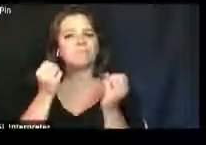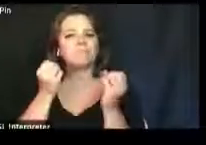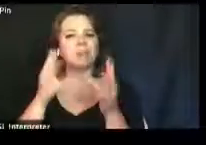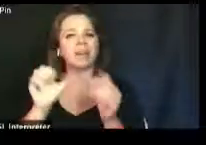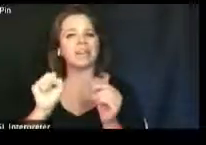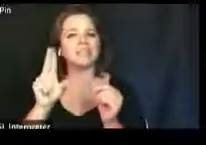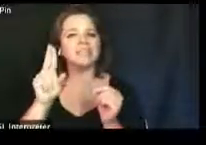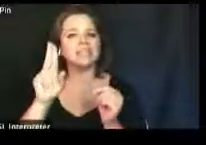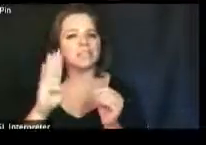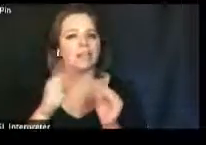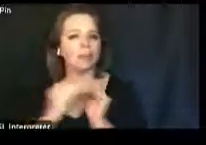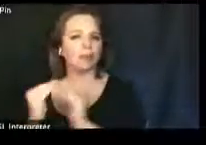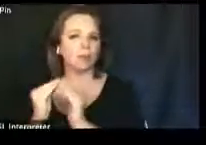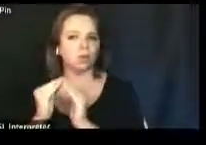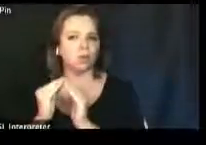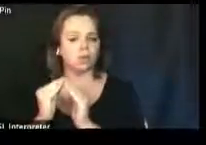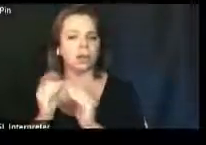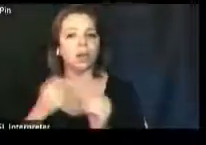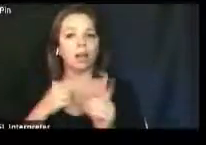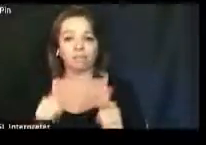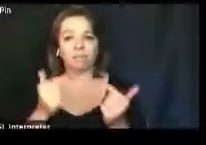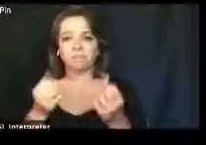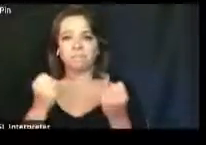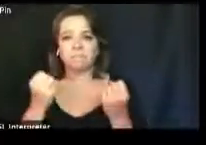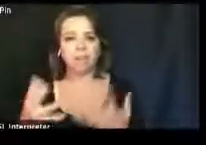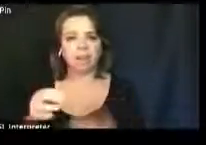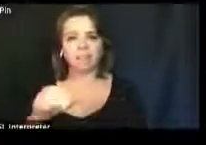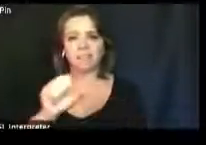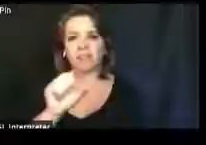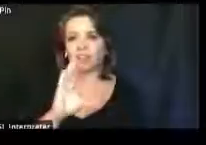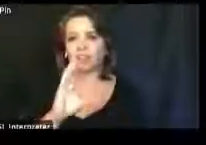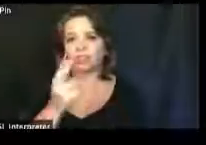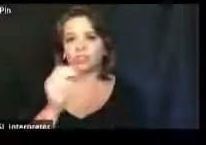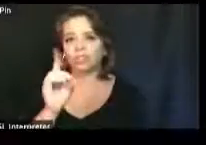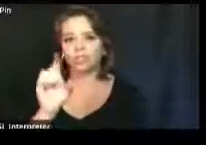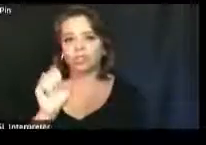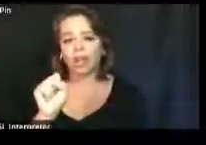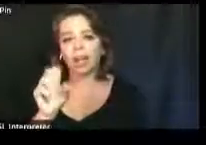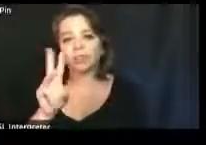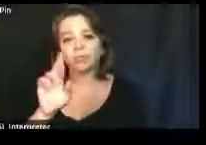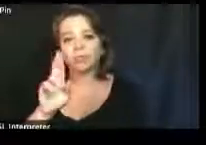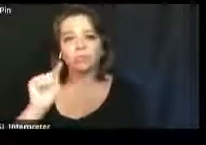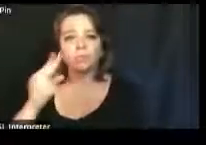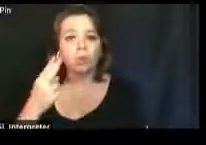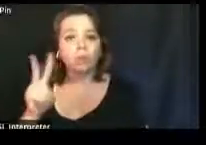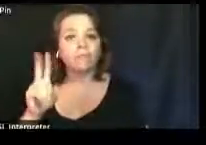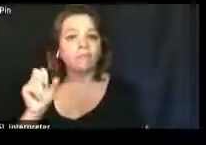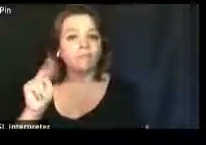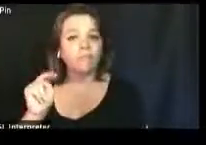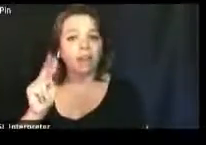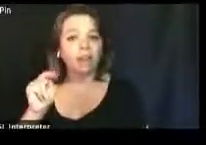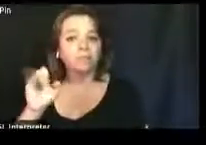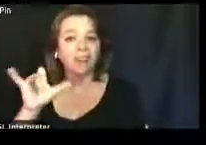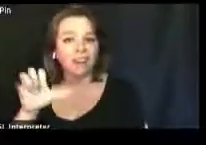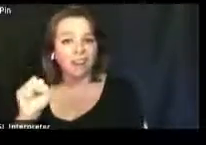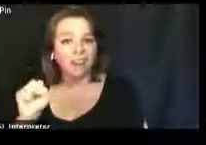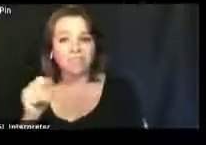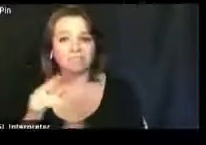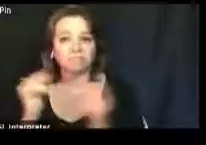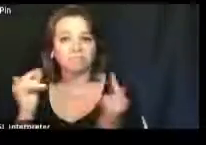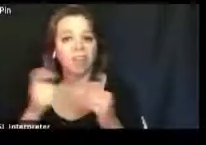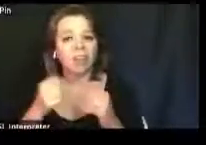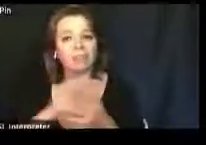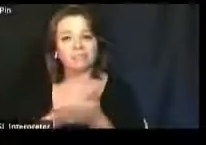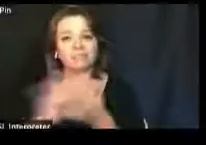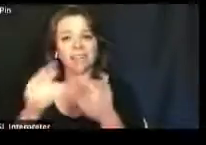in several of them. I've lived in Chatsworth, Northridge, Canoga Park, even Van Nuys. It would be nice to consider the boundaries